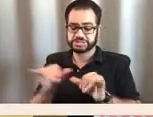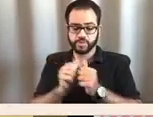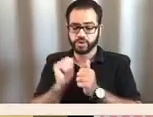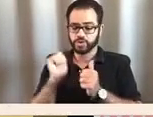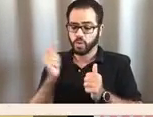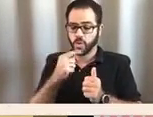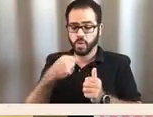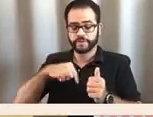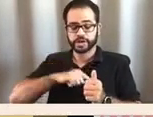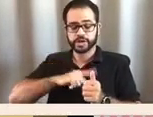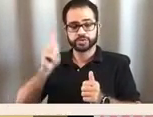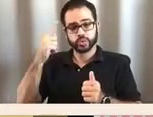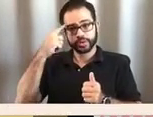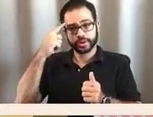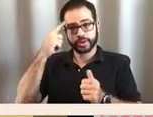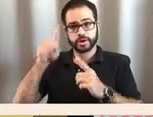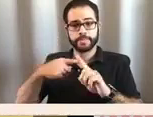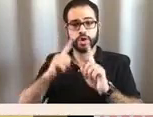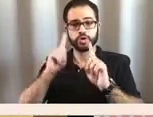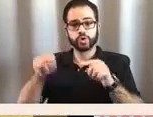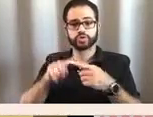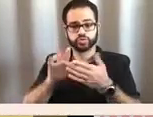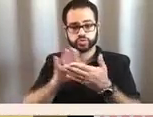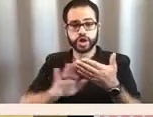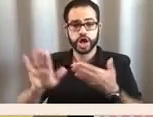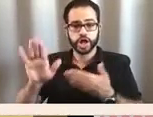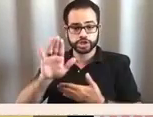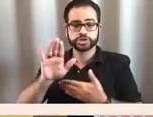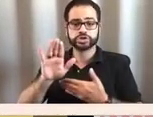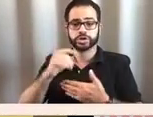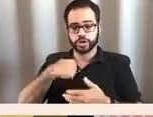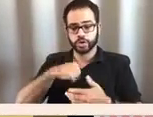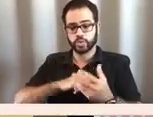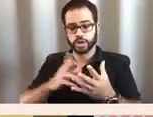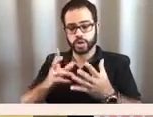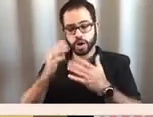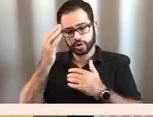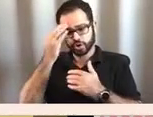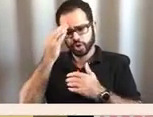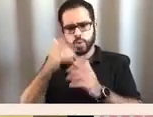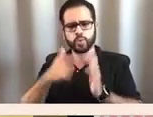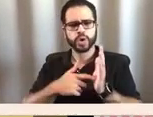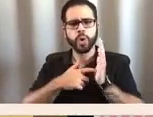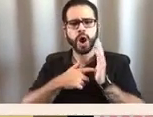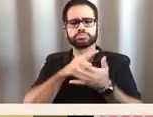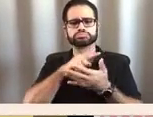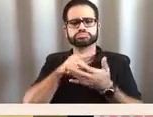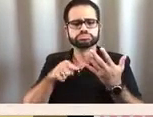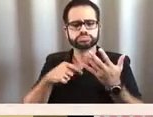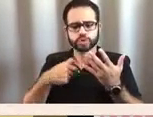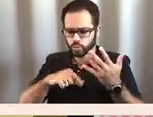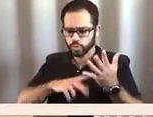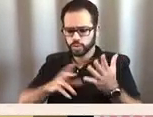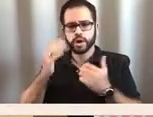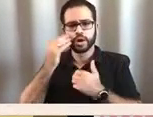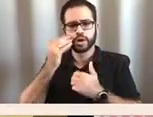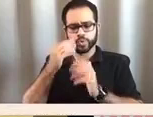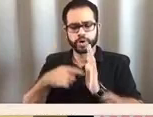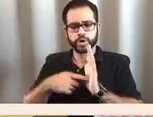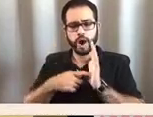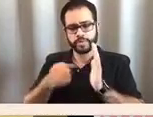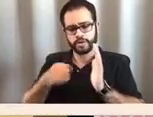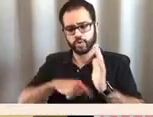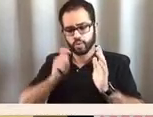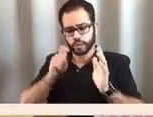as we think about attending a post-secondary institution, we want to know what's the requirement. We want to know the requirement so that we